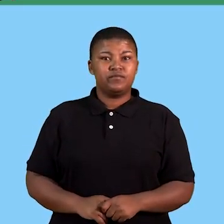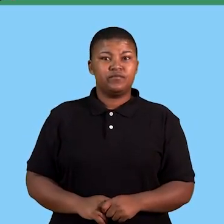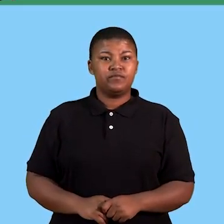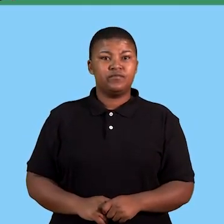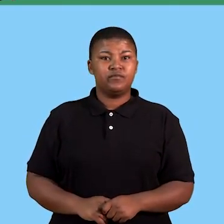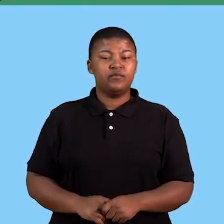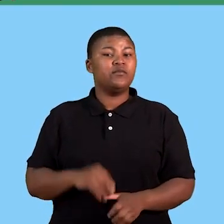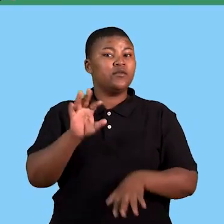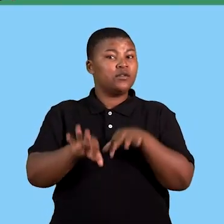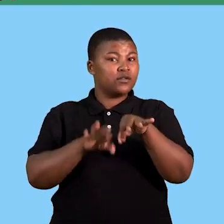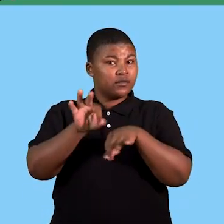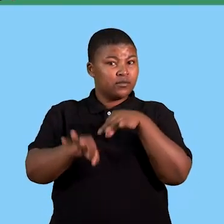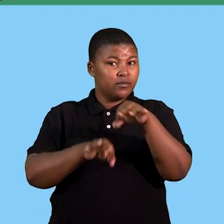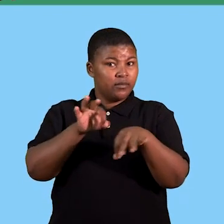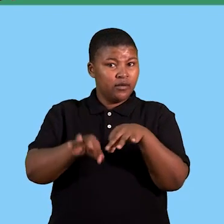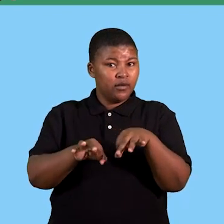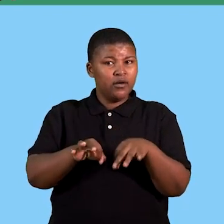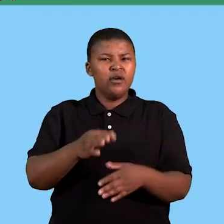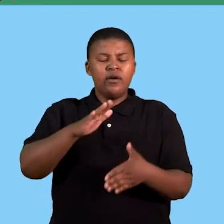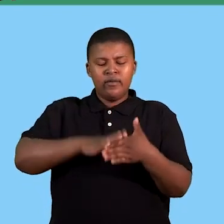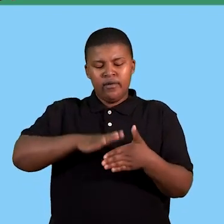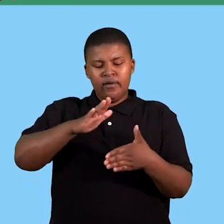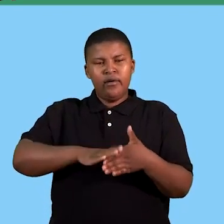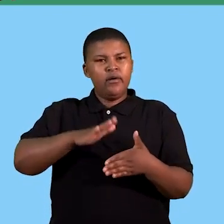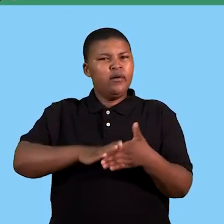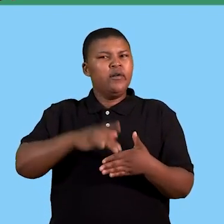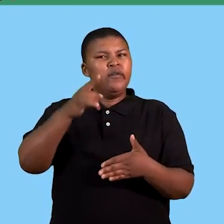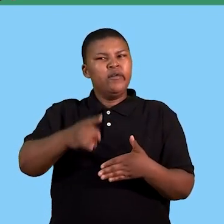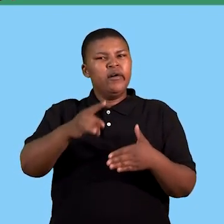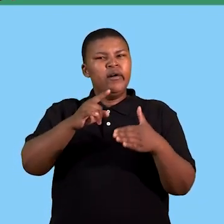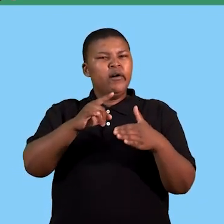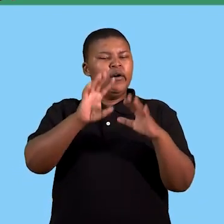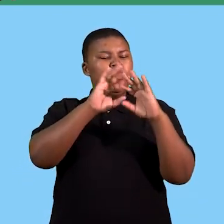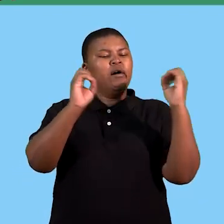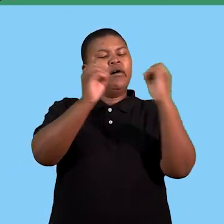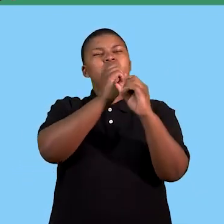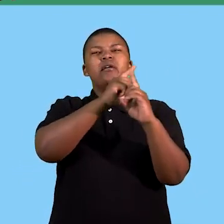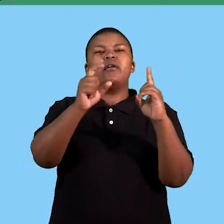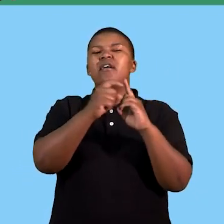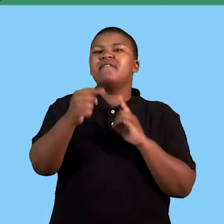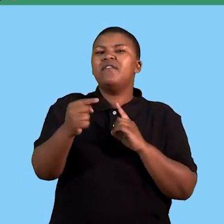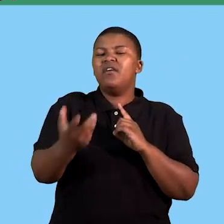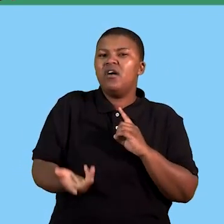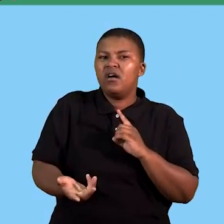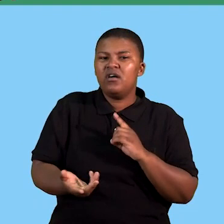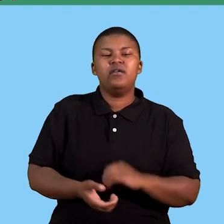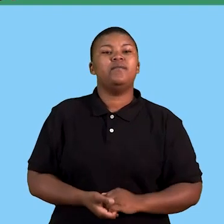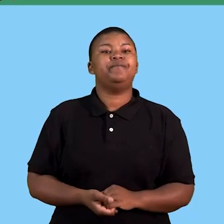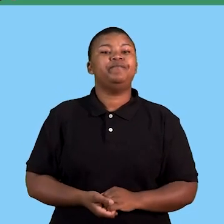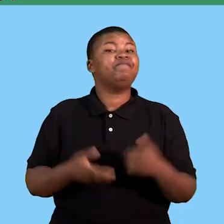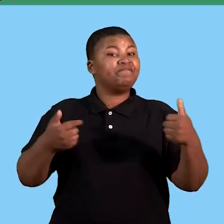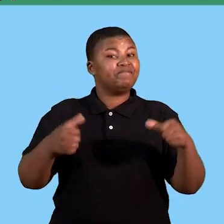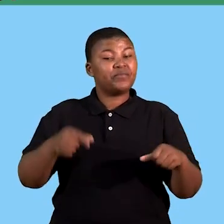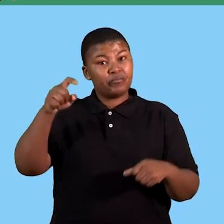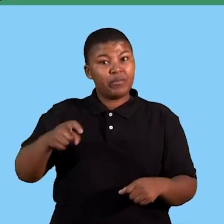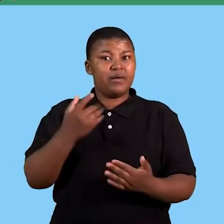to explain and discuss the purpose or what the organizational culture is for. And then you should